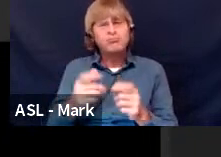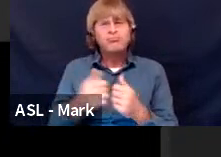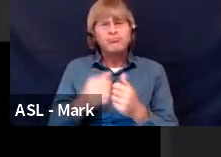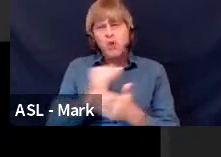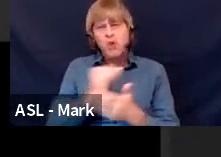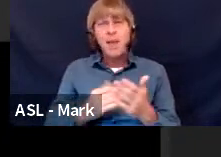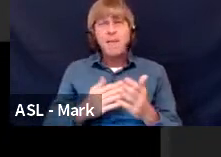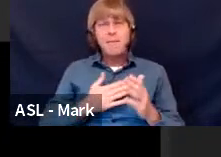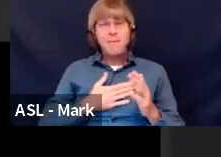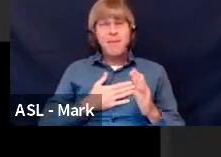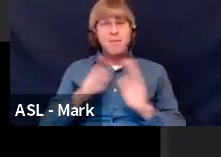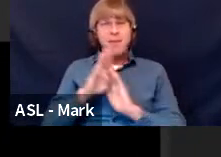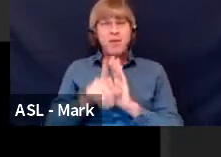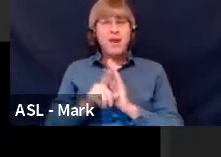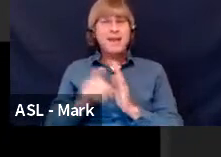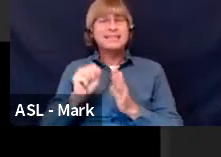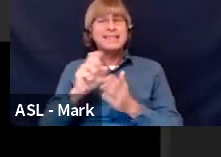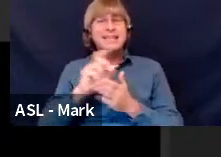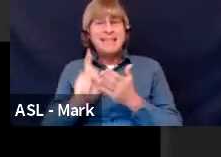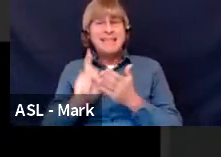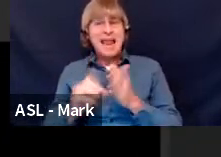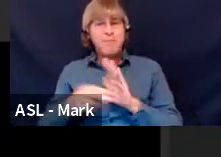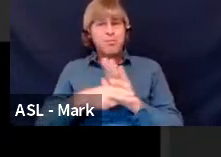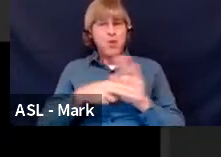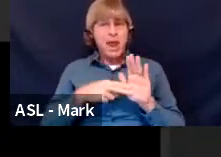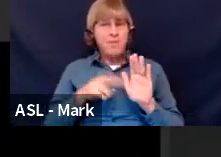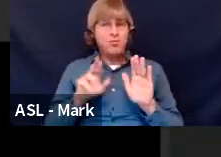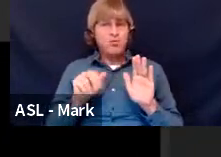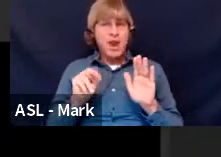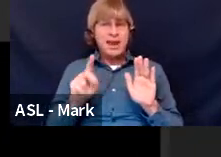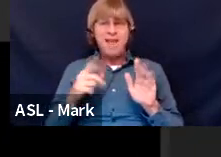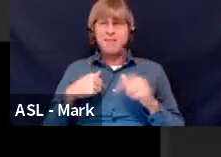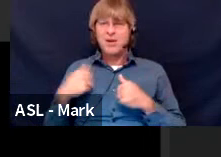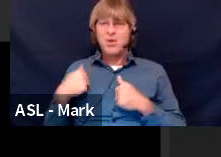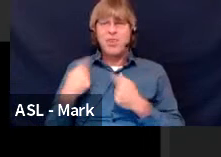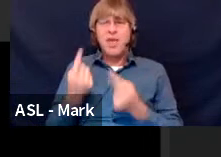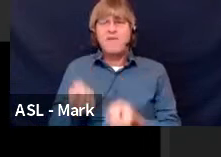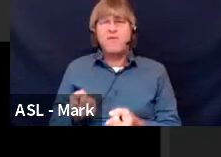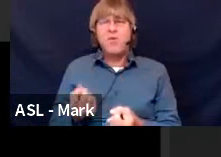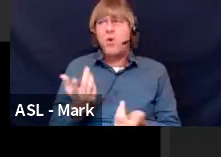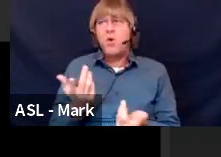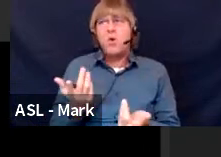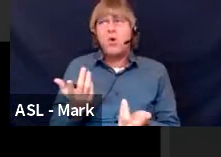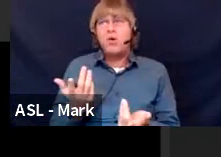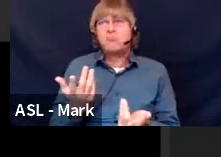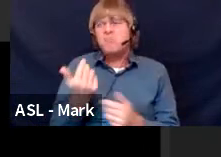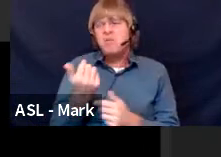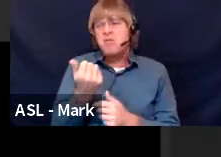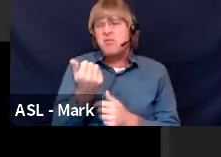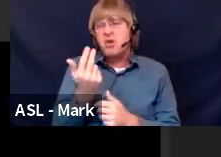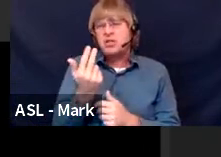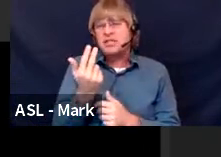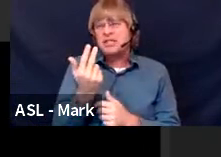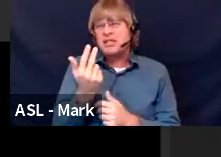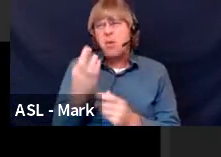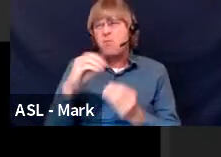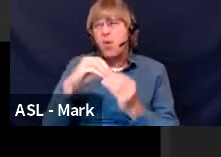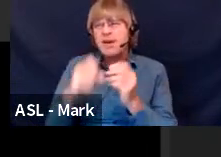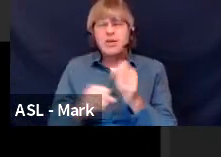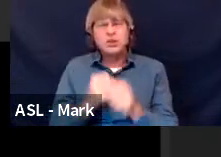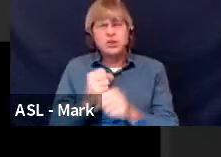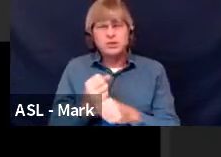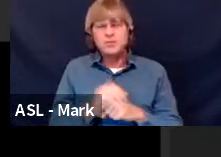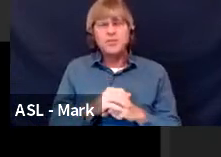My background is in design and branding. I've been doing that for about 13 plus years or